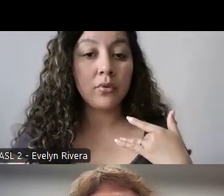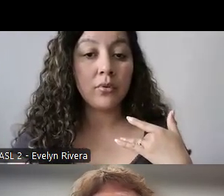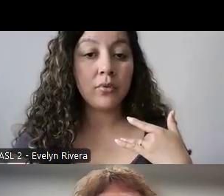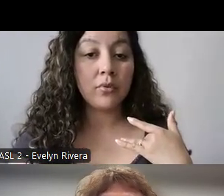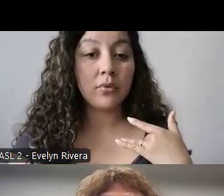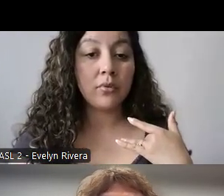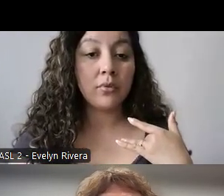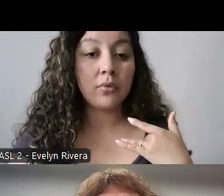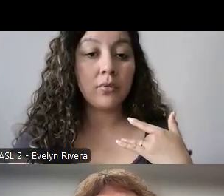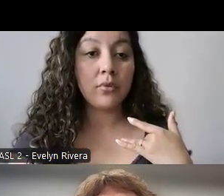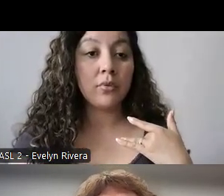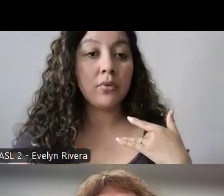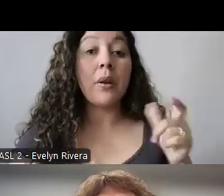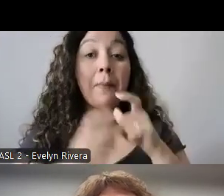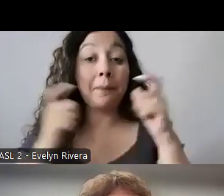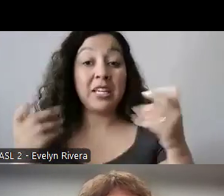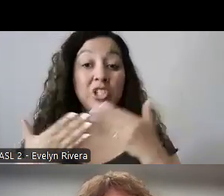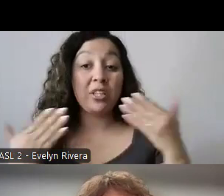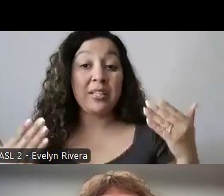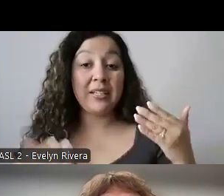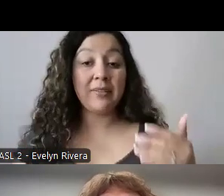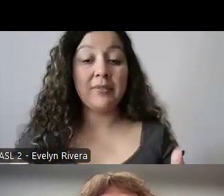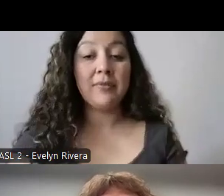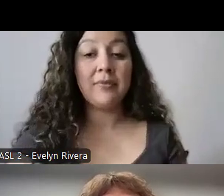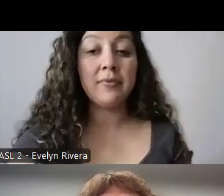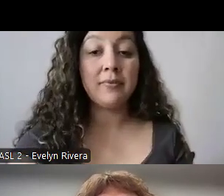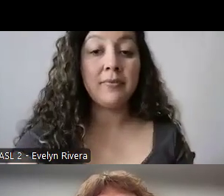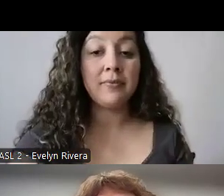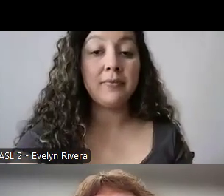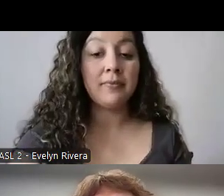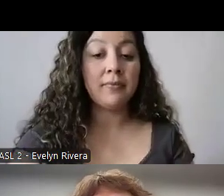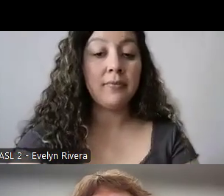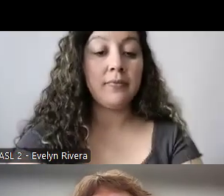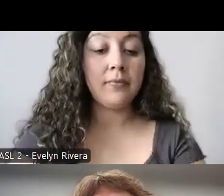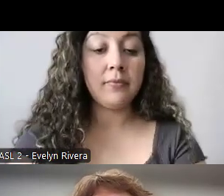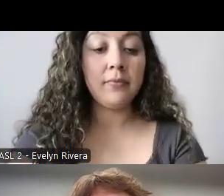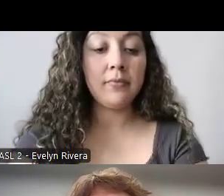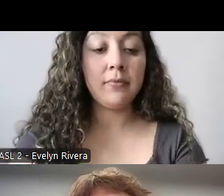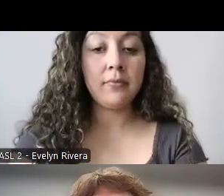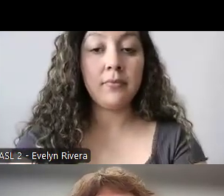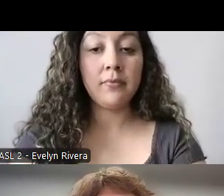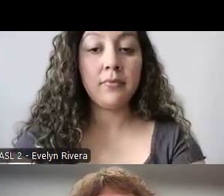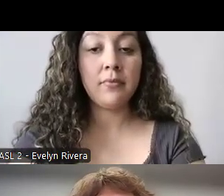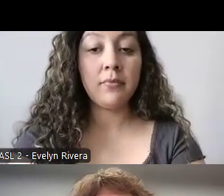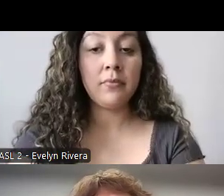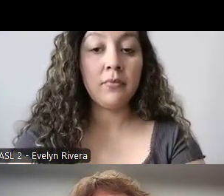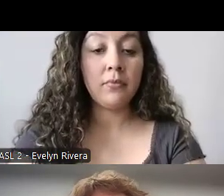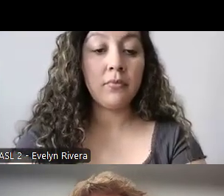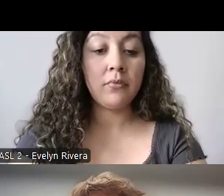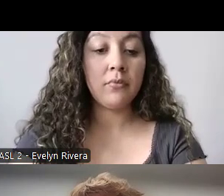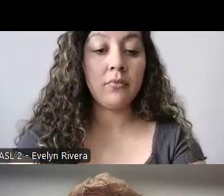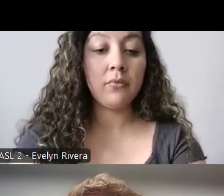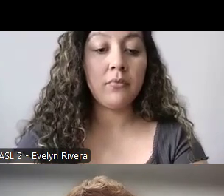theme. And so, for example, the second quote was the woman who said to me, "And I'm left not knowing what to